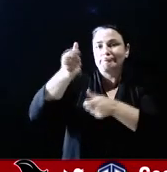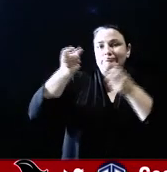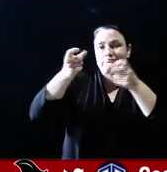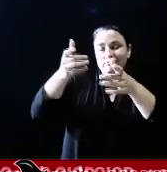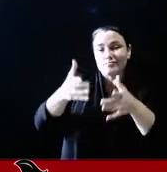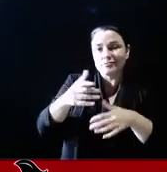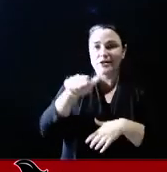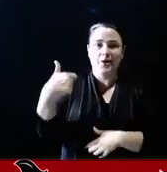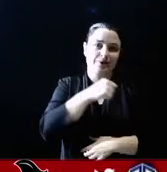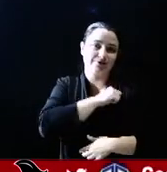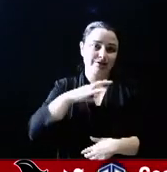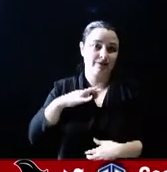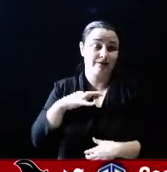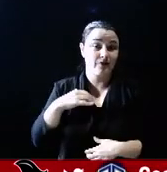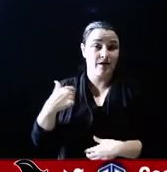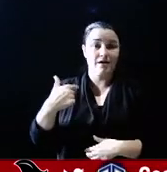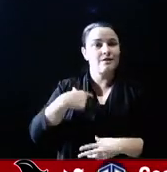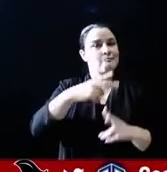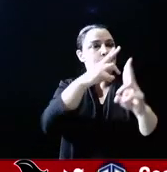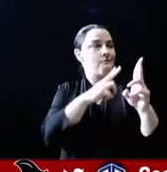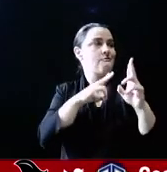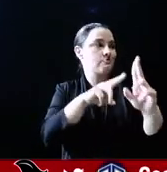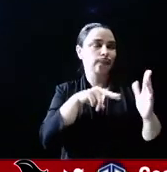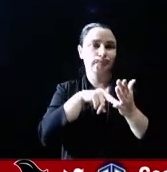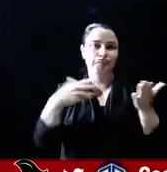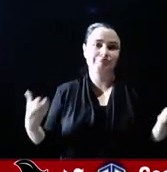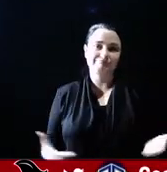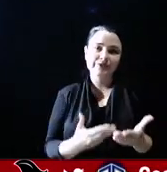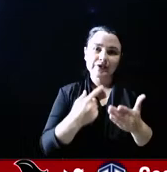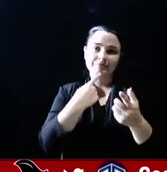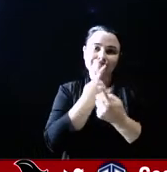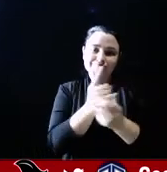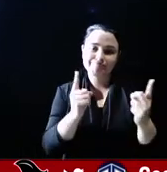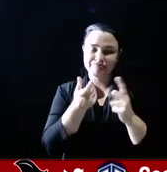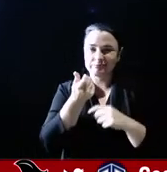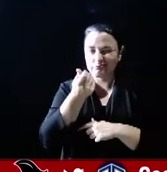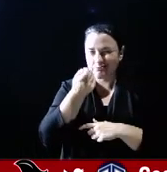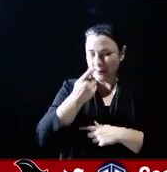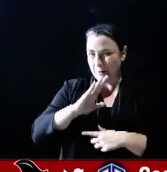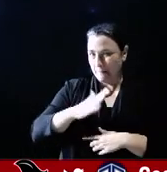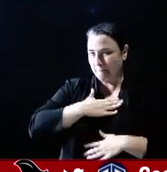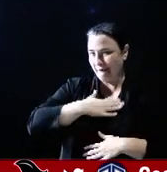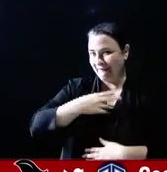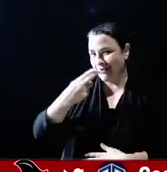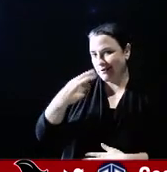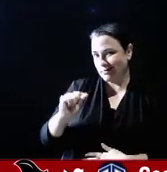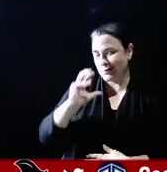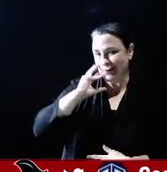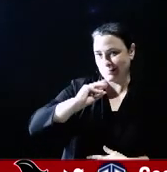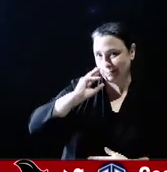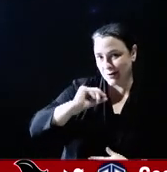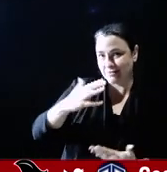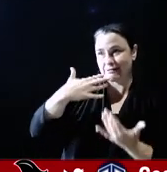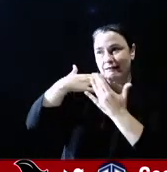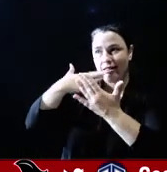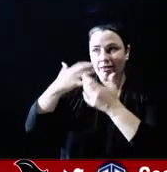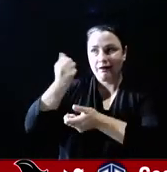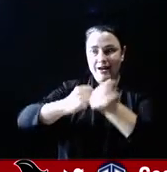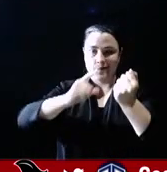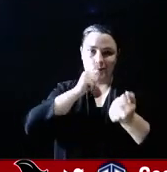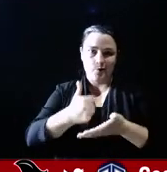members. I'm honored to stand before you all today to say a few words about my high school experience and thank those who helped bring me to this